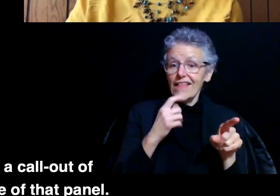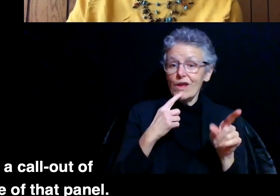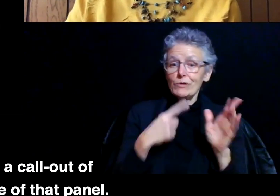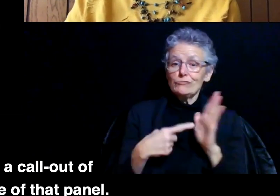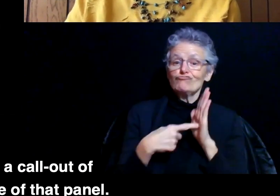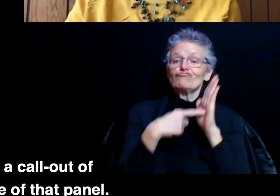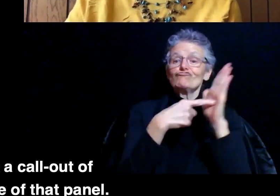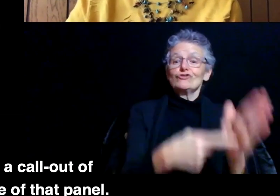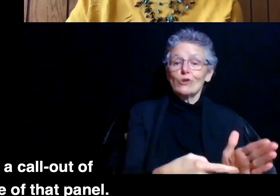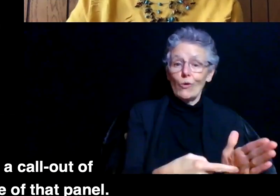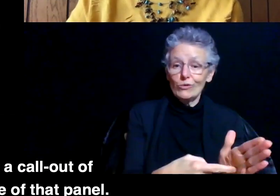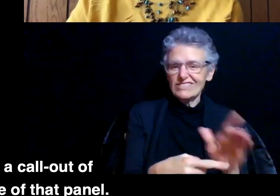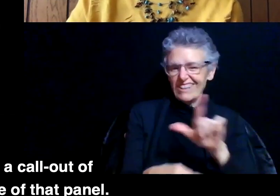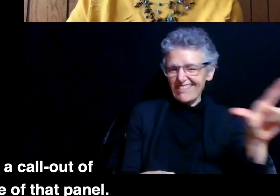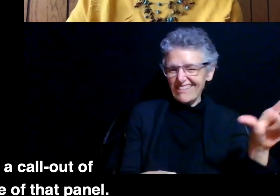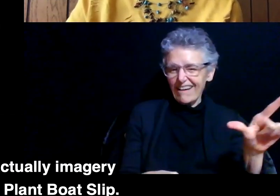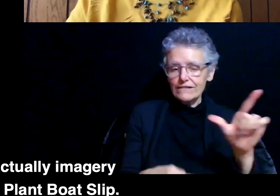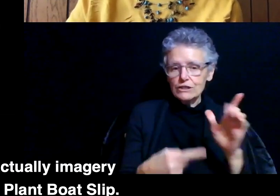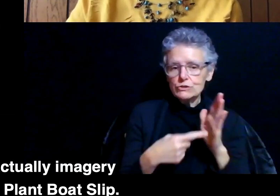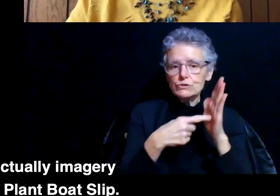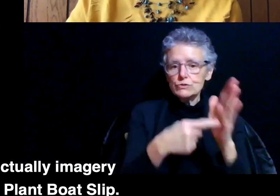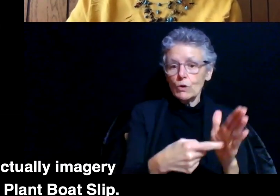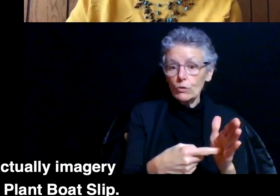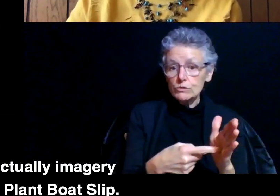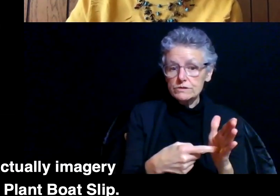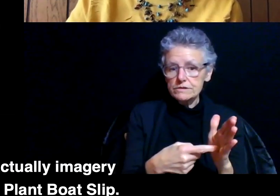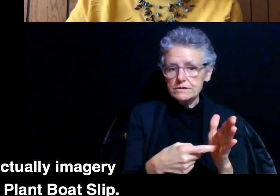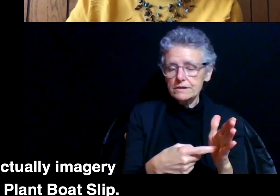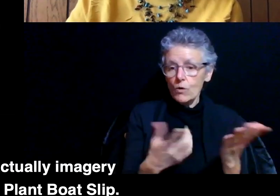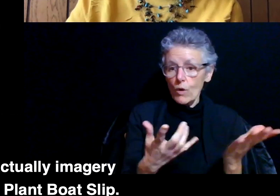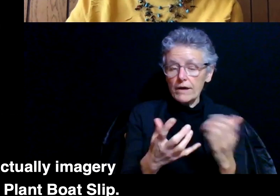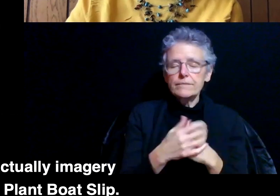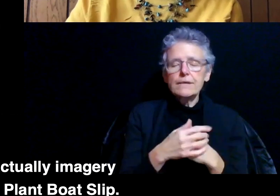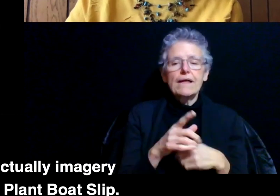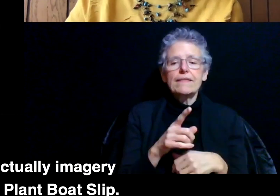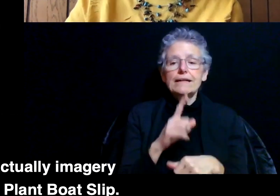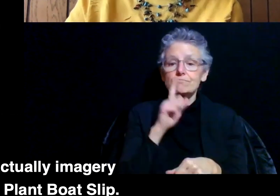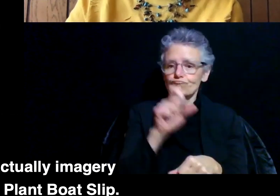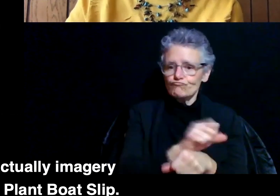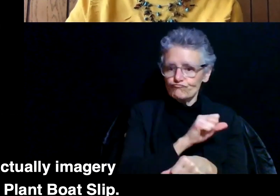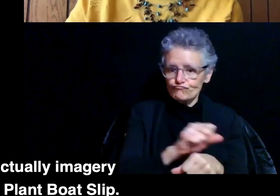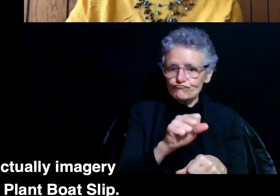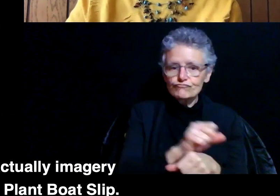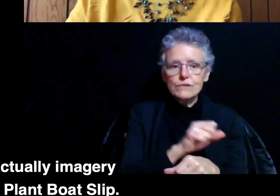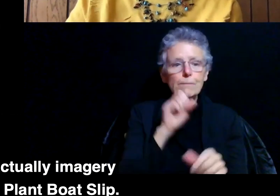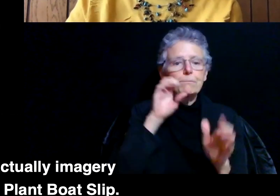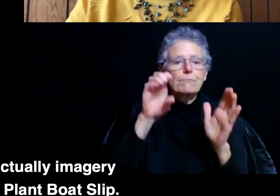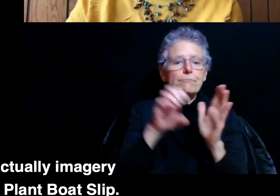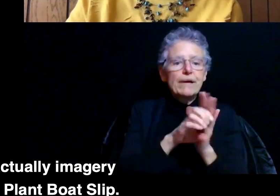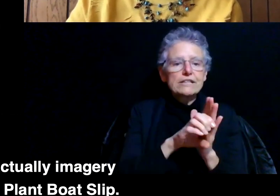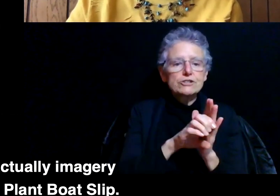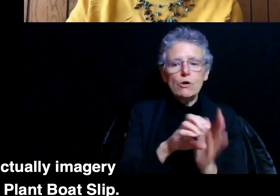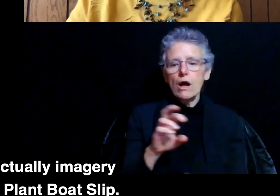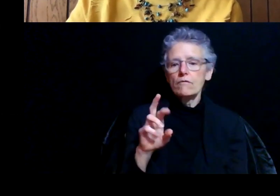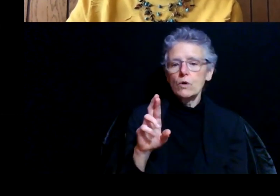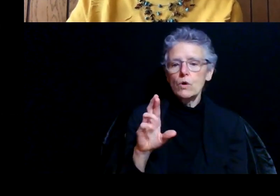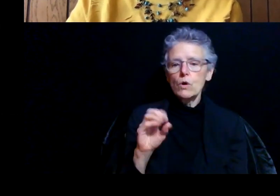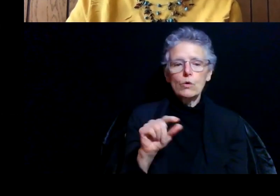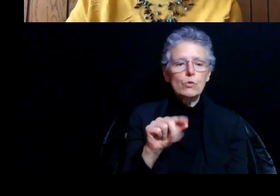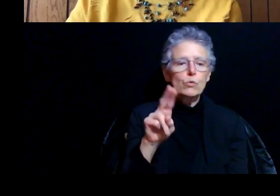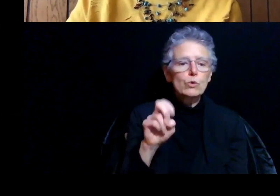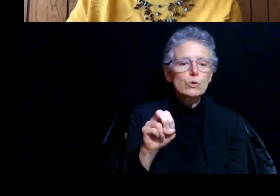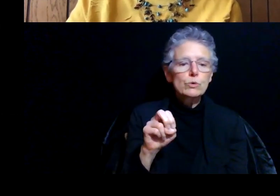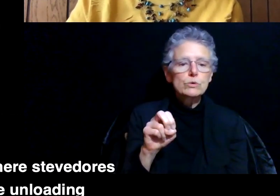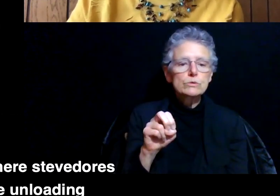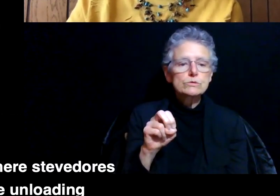left side of that panel. And this is actually imagery of the Rouge plant